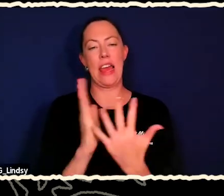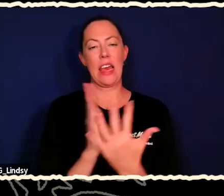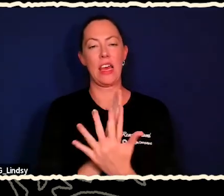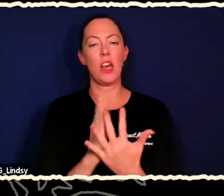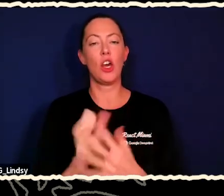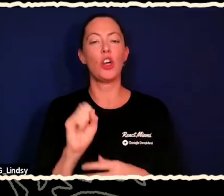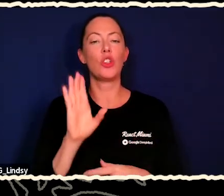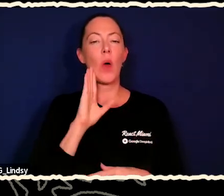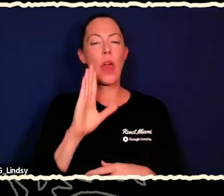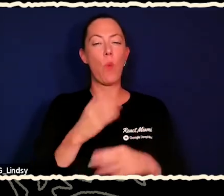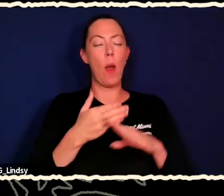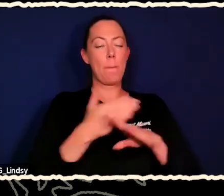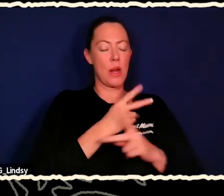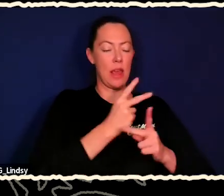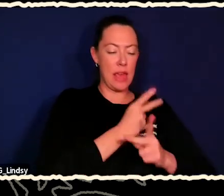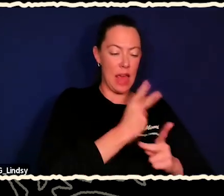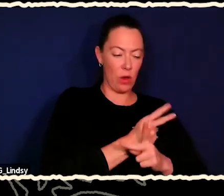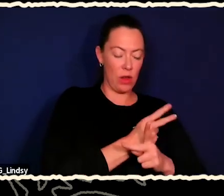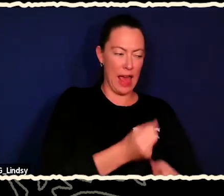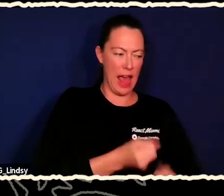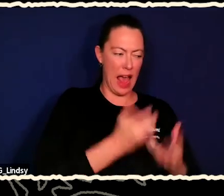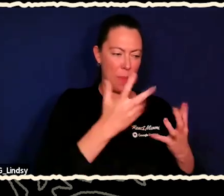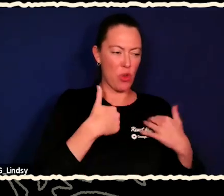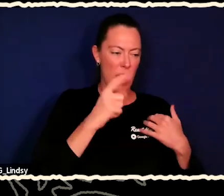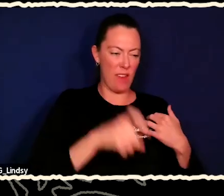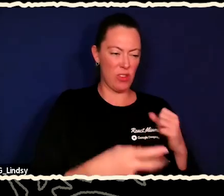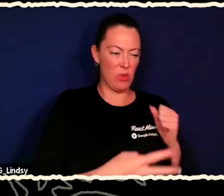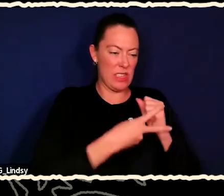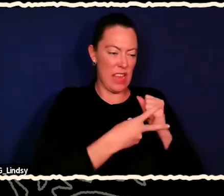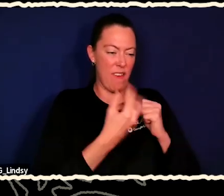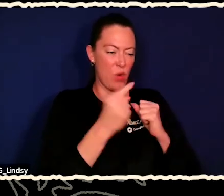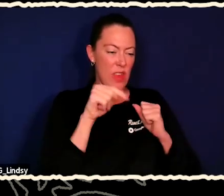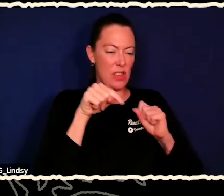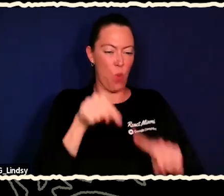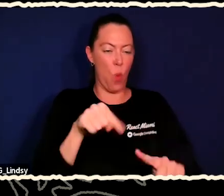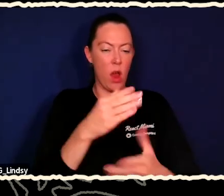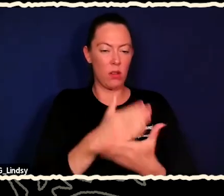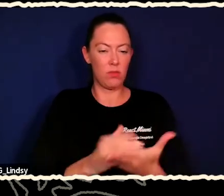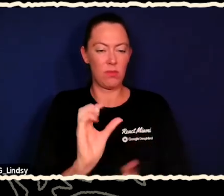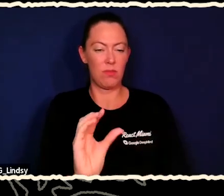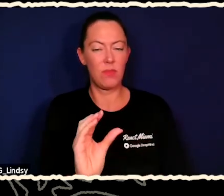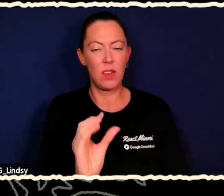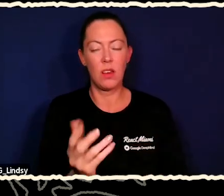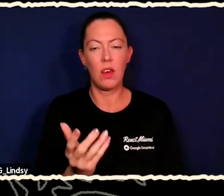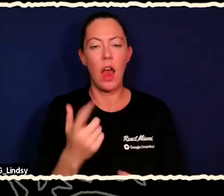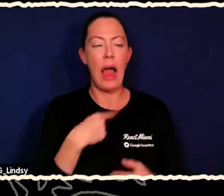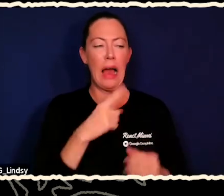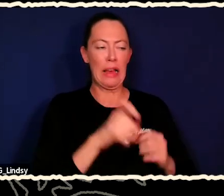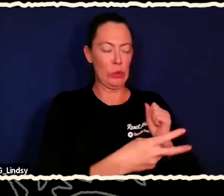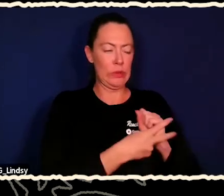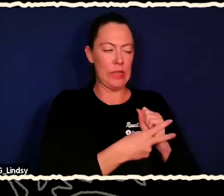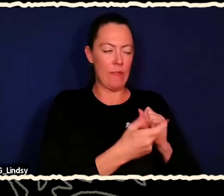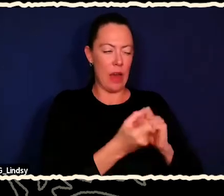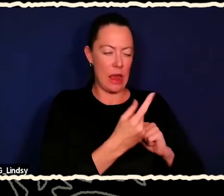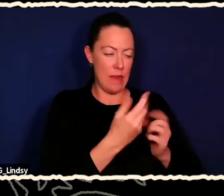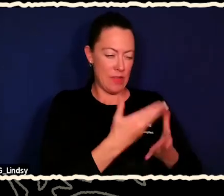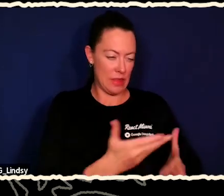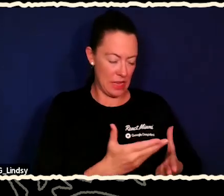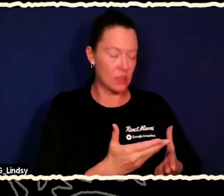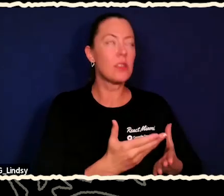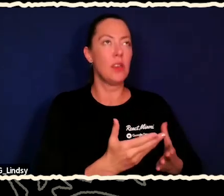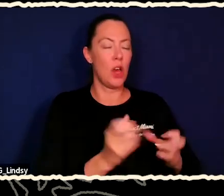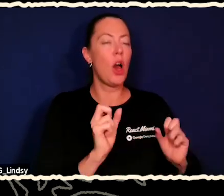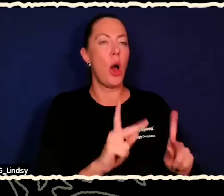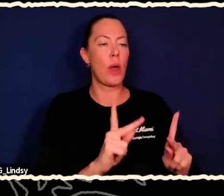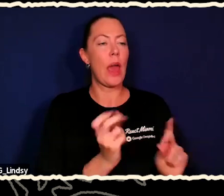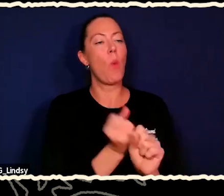how many things do I have to store for this one component. I need to store 11 things? OK, let's